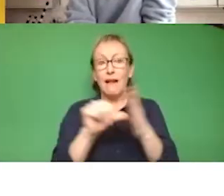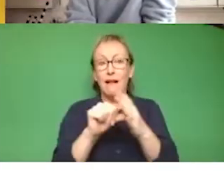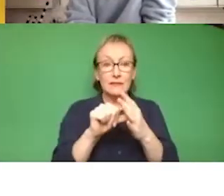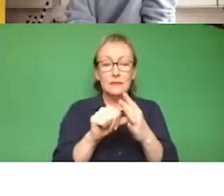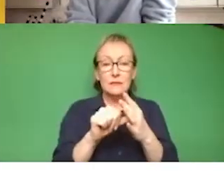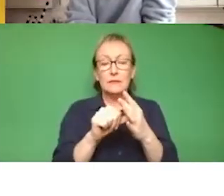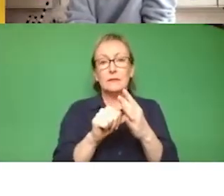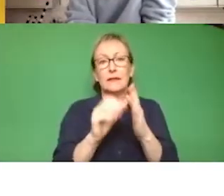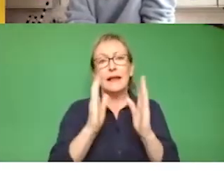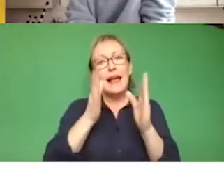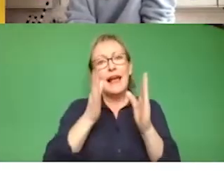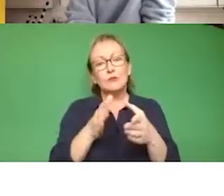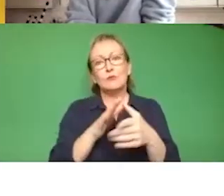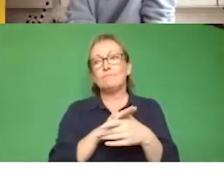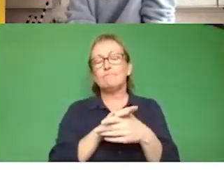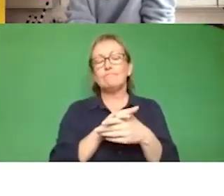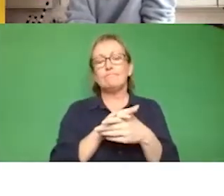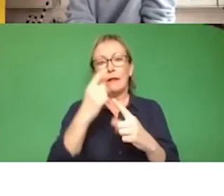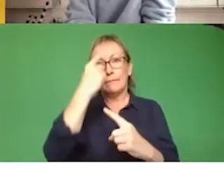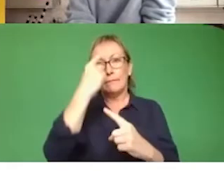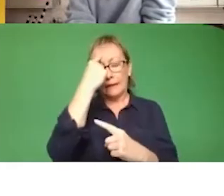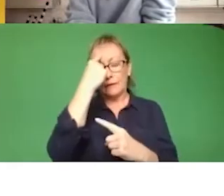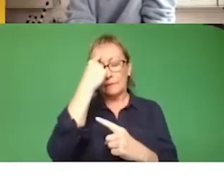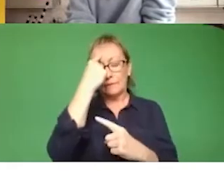to reevaluate lots of things and